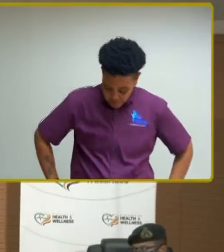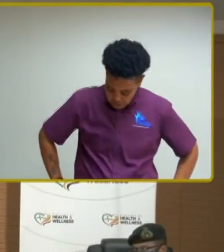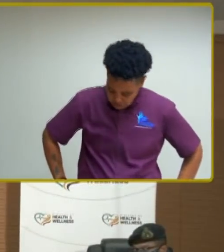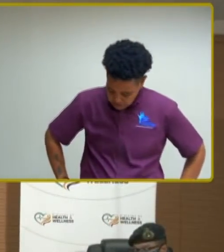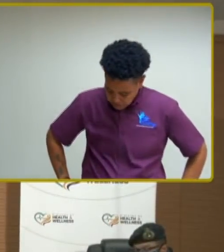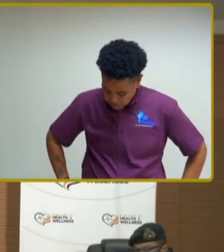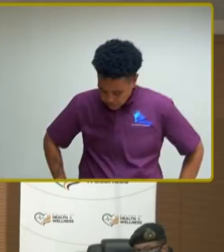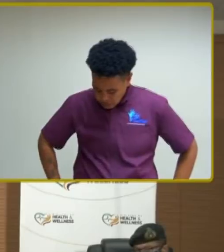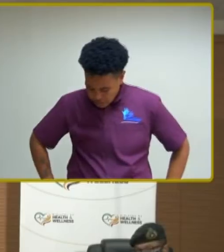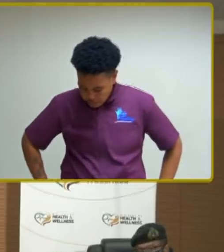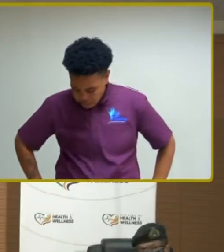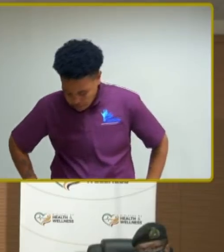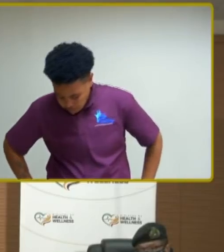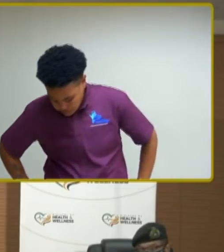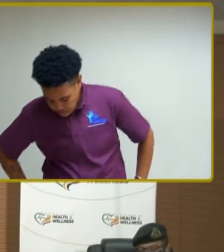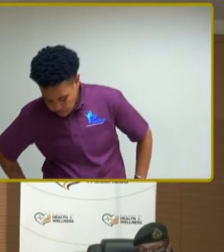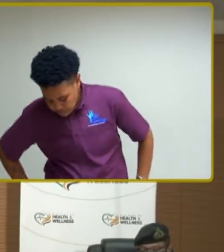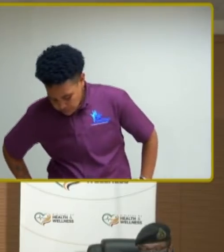respond.